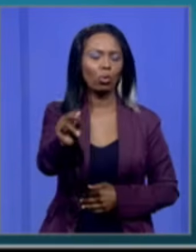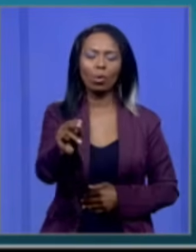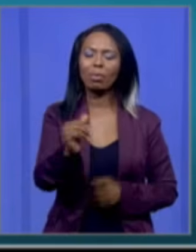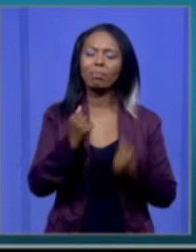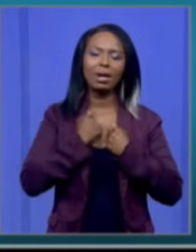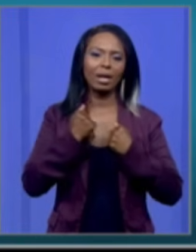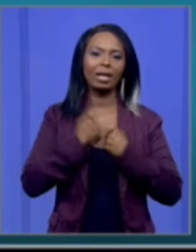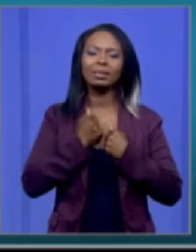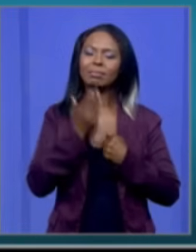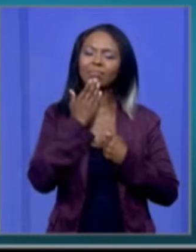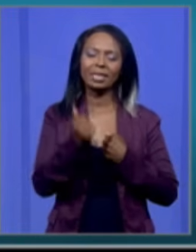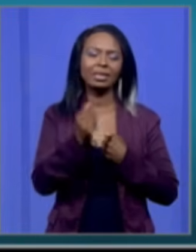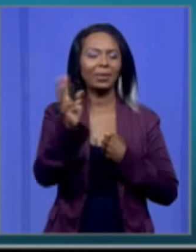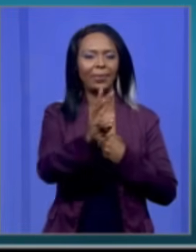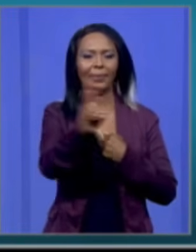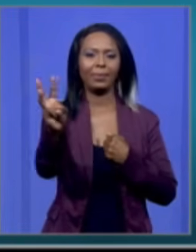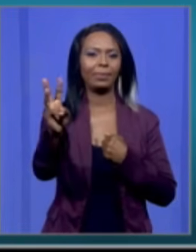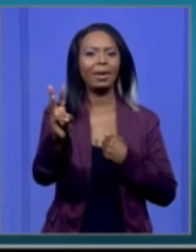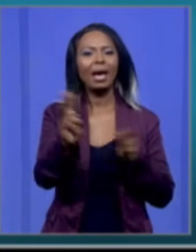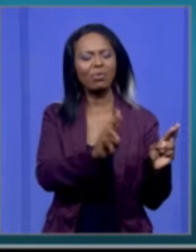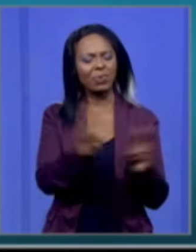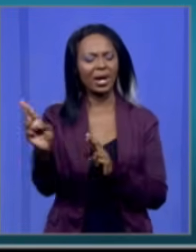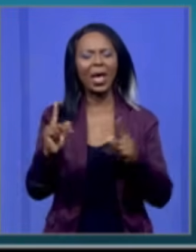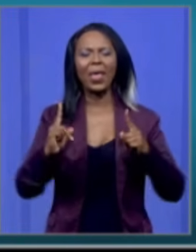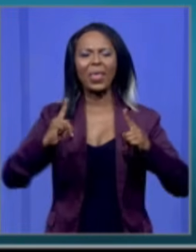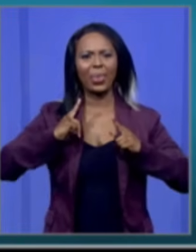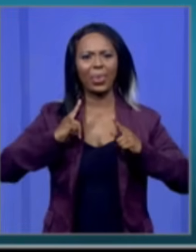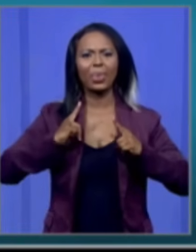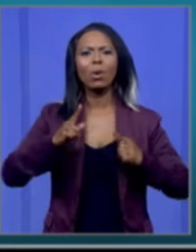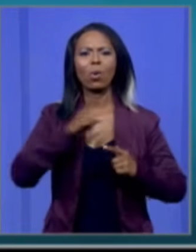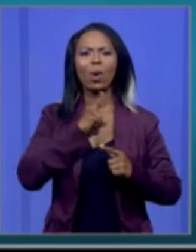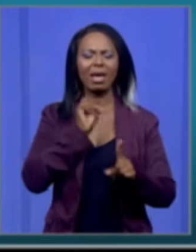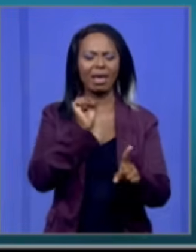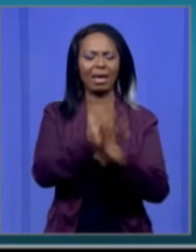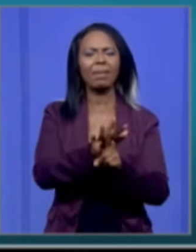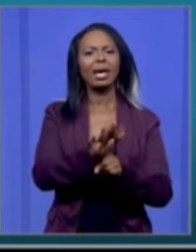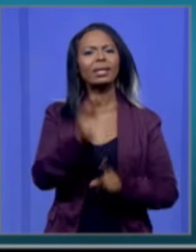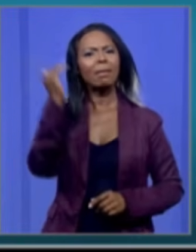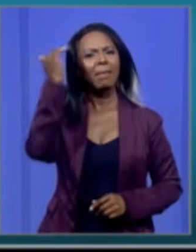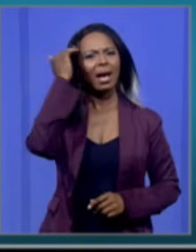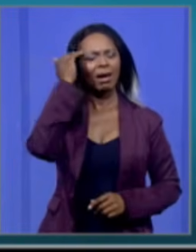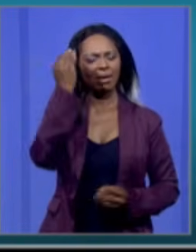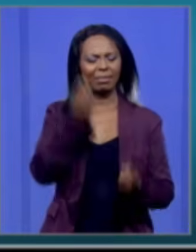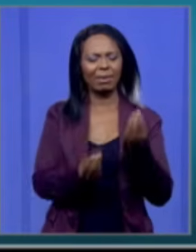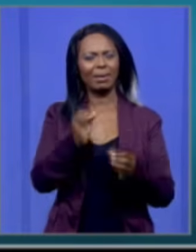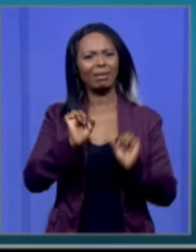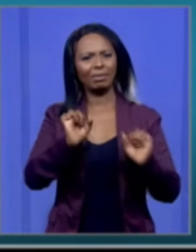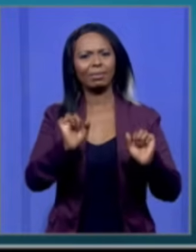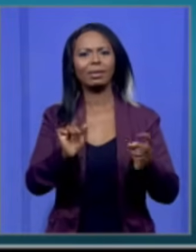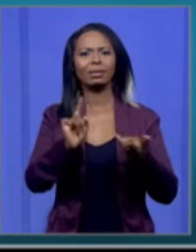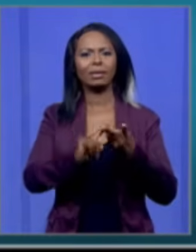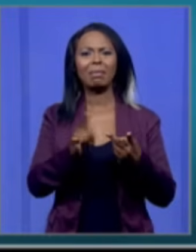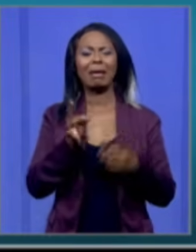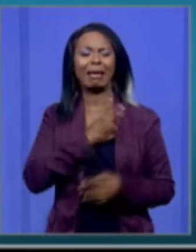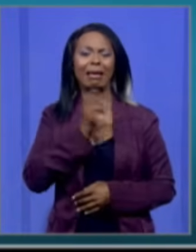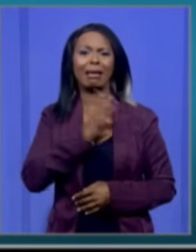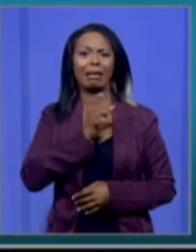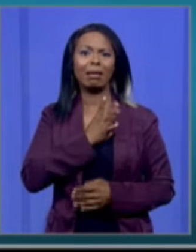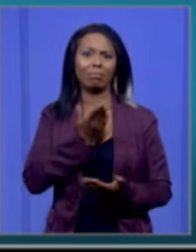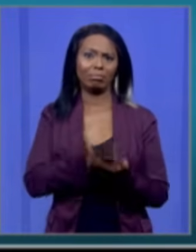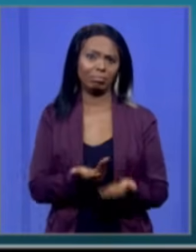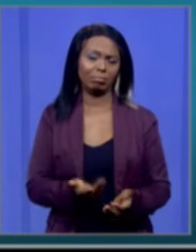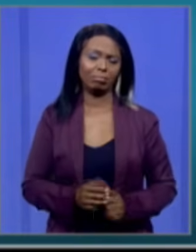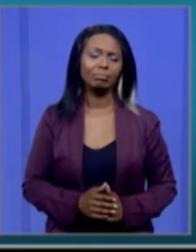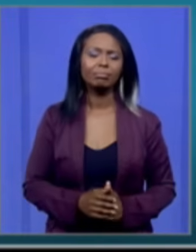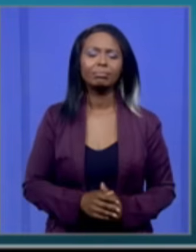a re itukišeng nako e sa le gona re gobatša bana megopolo re ba tsentšha le letšhogo le legolo.